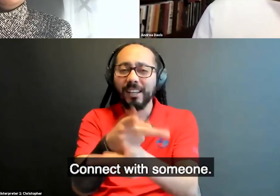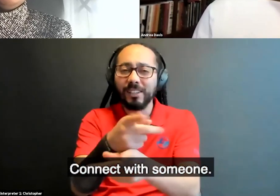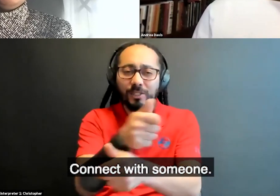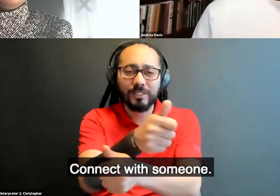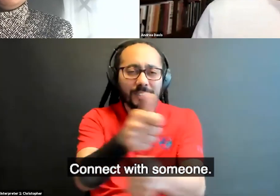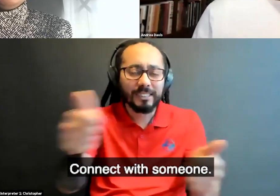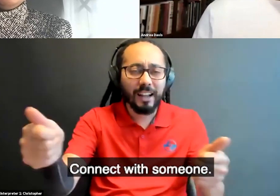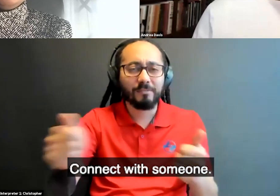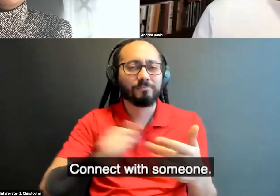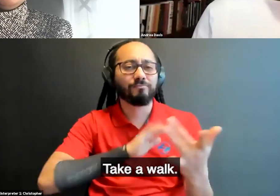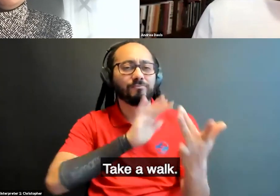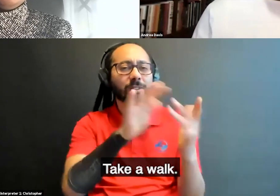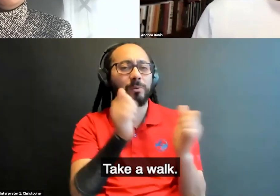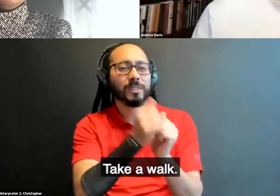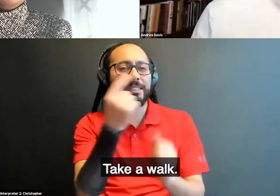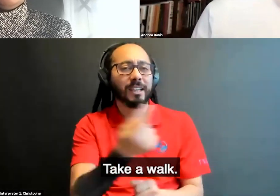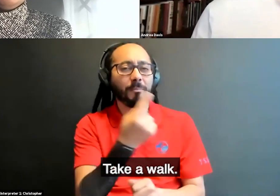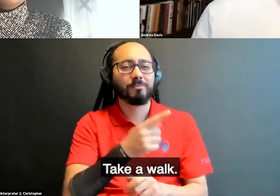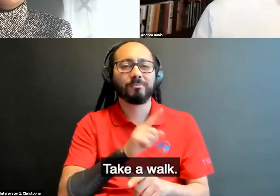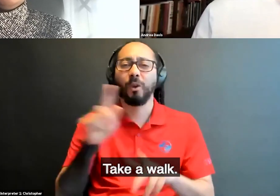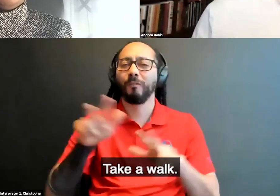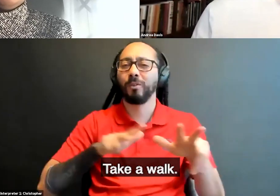with someone, take a walk.